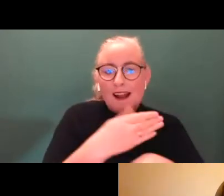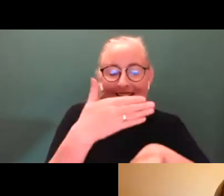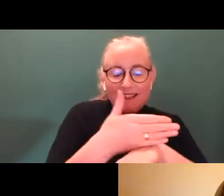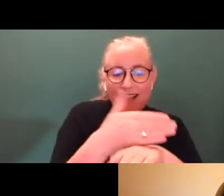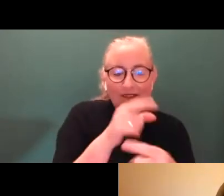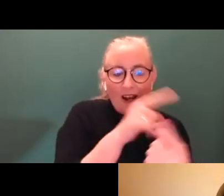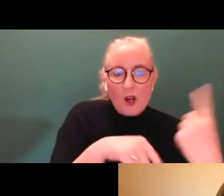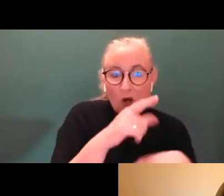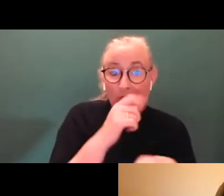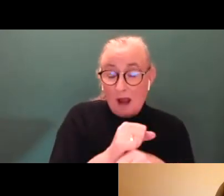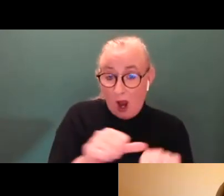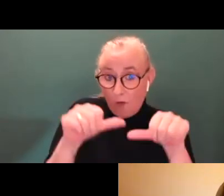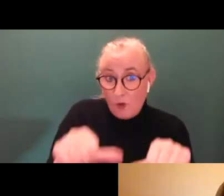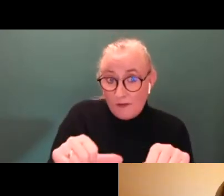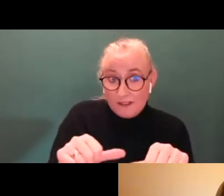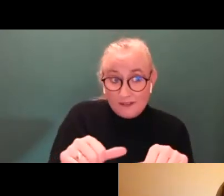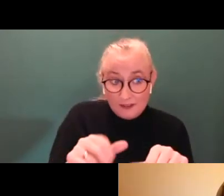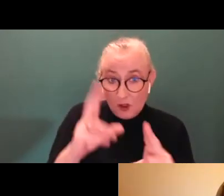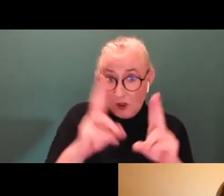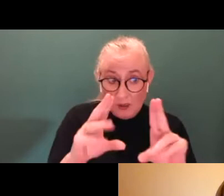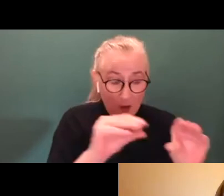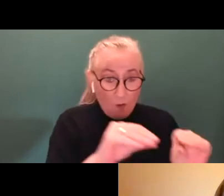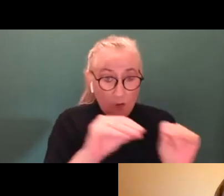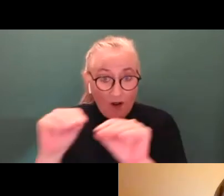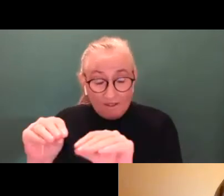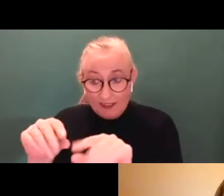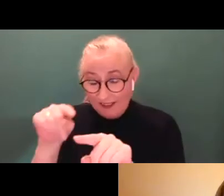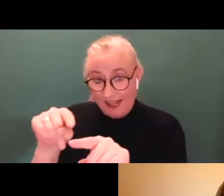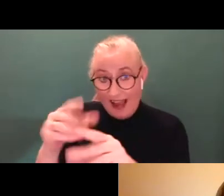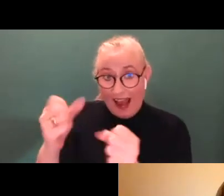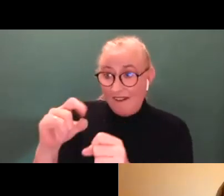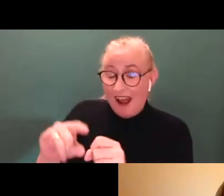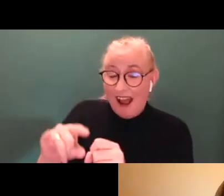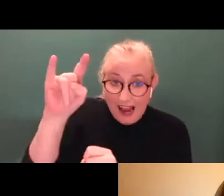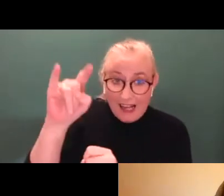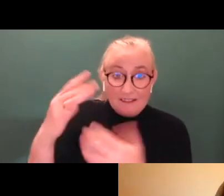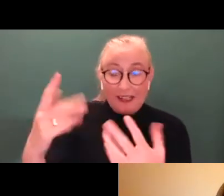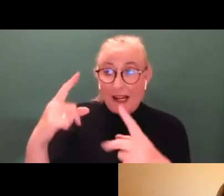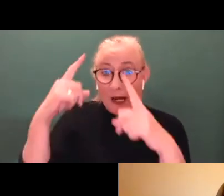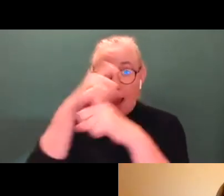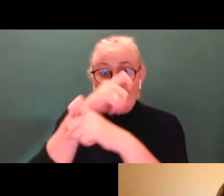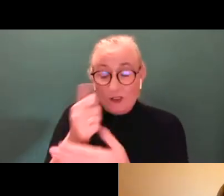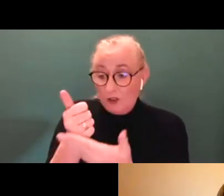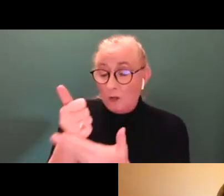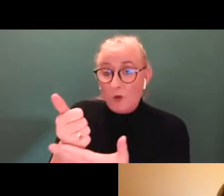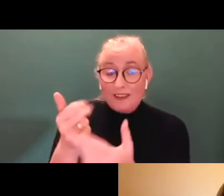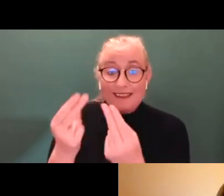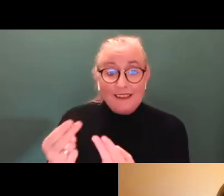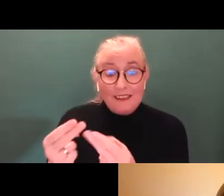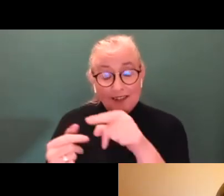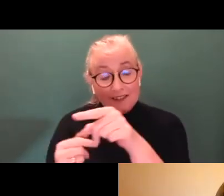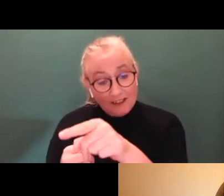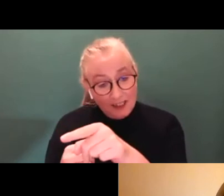the appropriateness of the move for people with high and complex support needs,